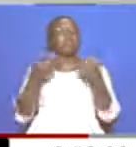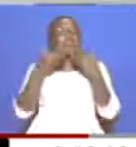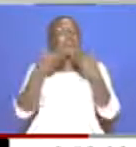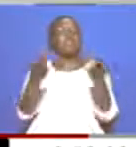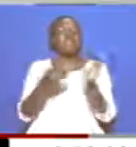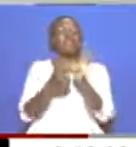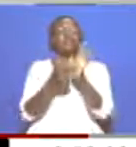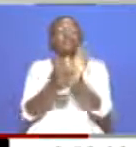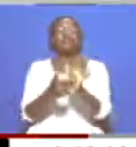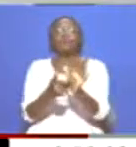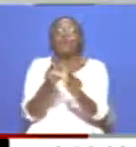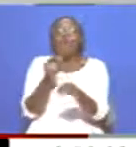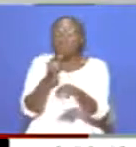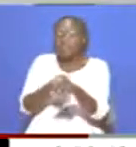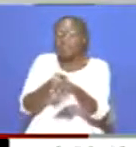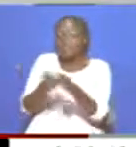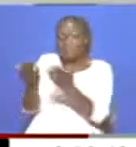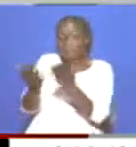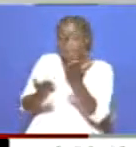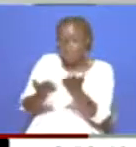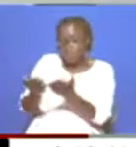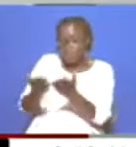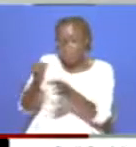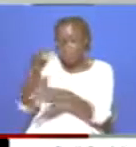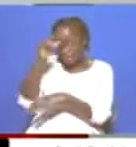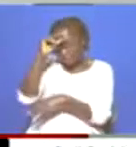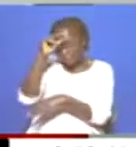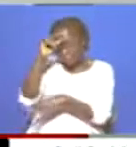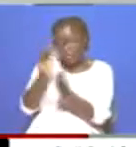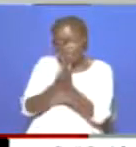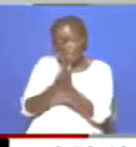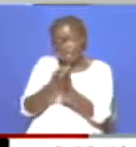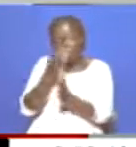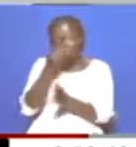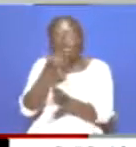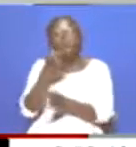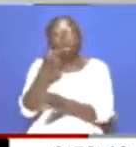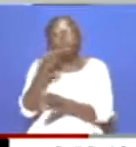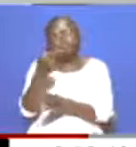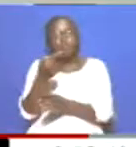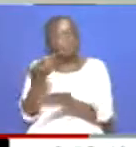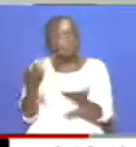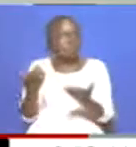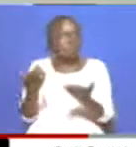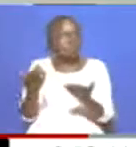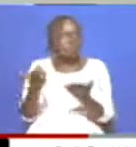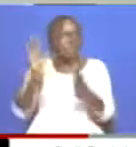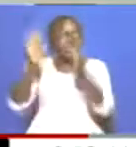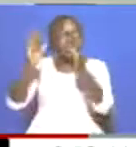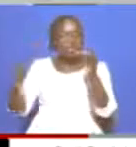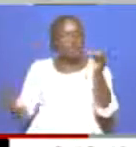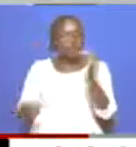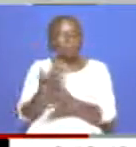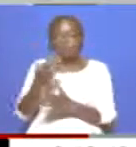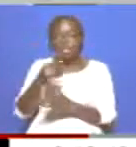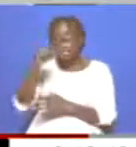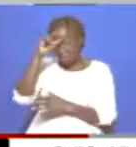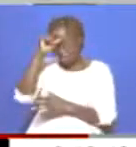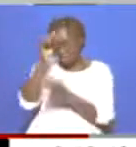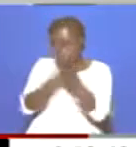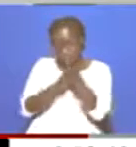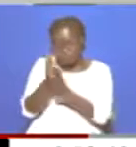for the time that they've served in government. The deputy president was speaking at a rally to launch the gubernatorial bid of